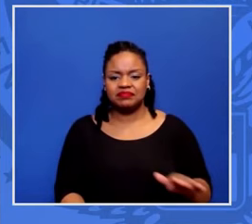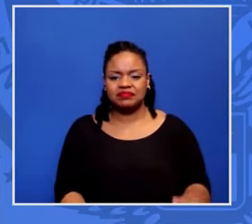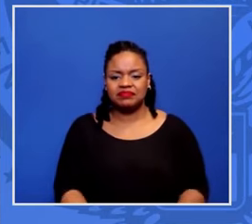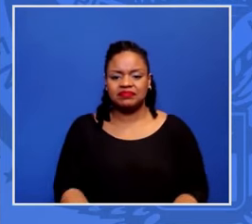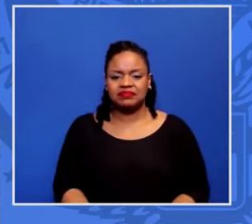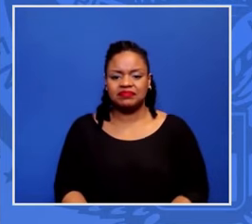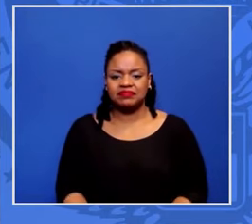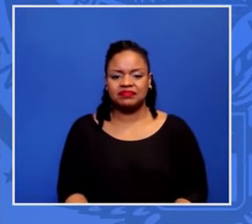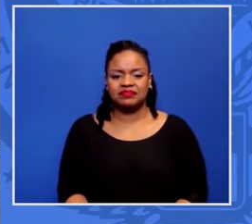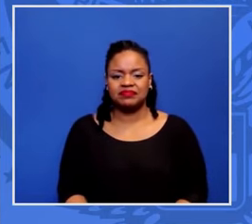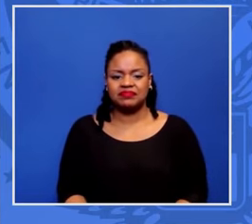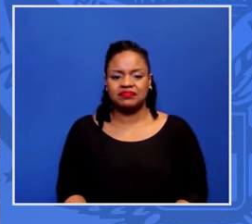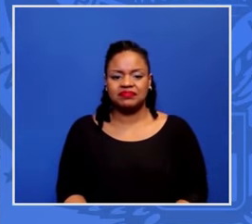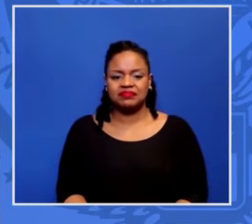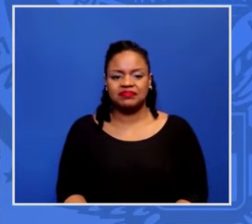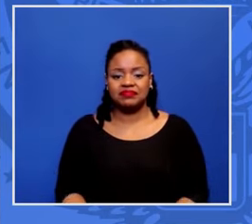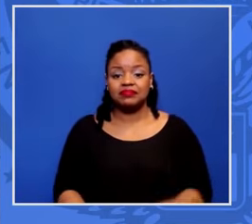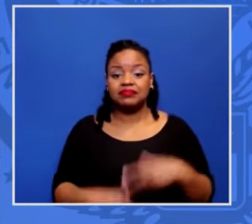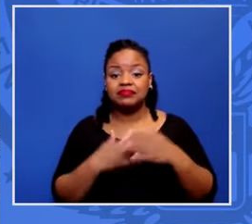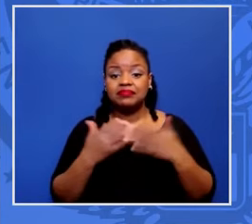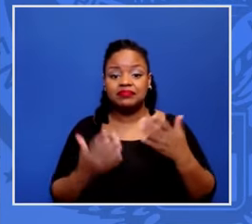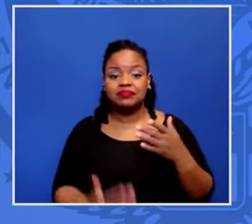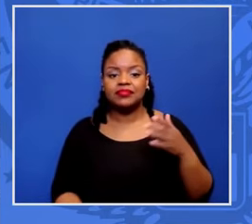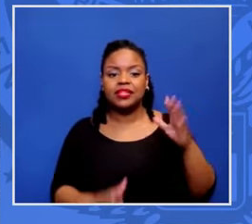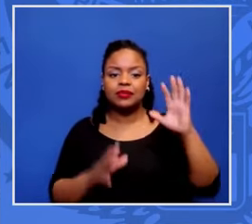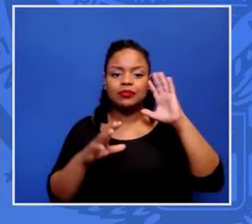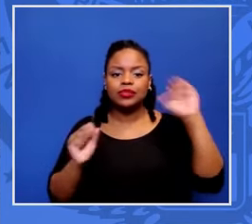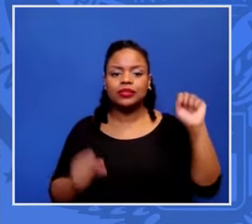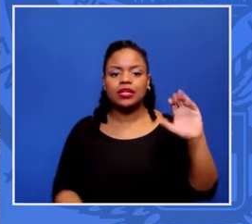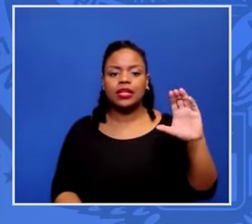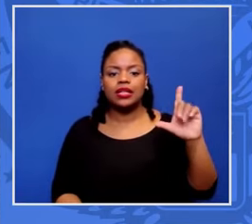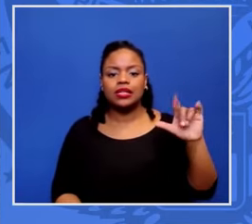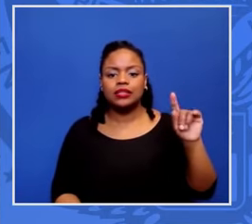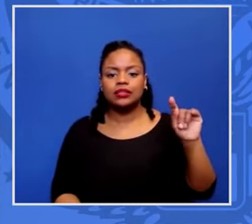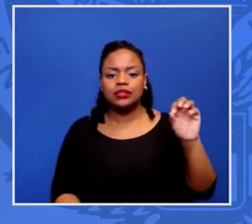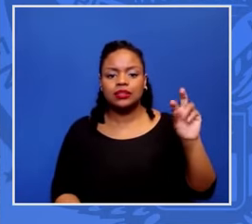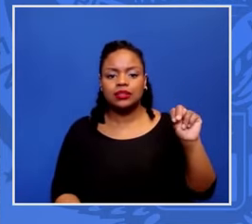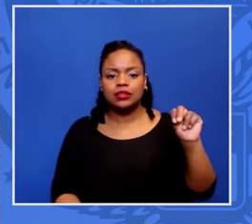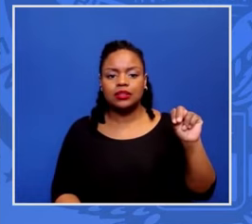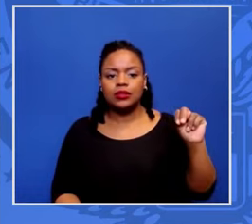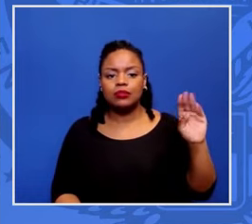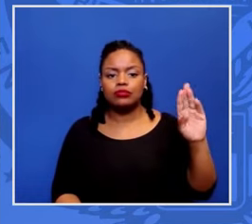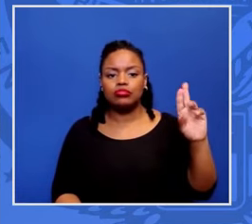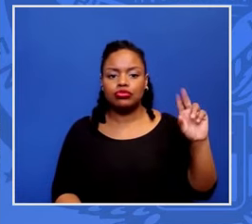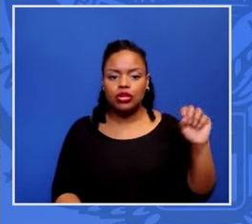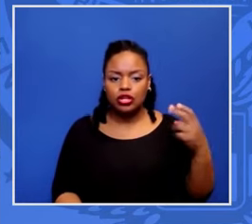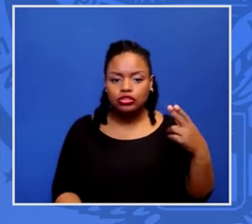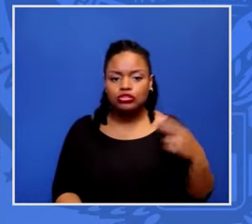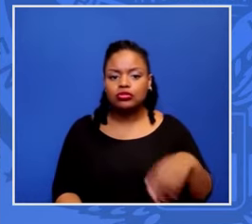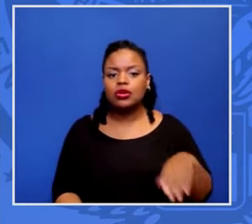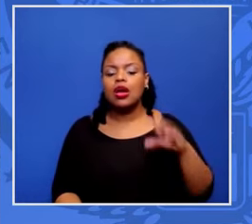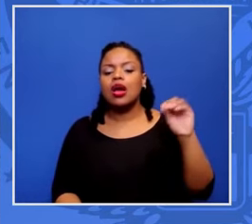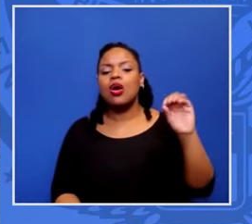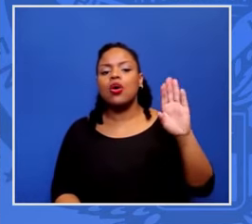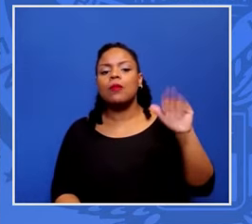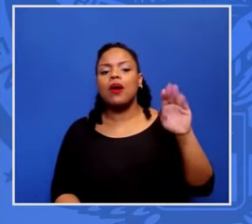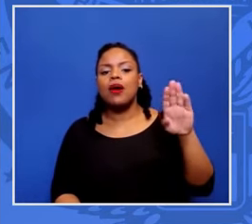Next, Presidents Clinton, Bush, and Obama, and we'll be inside the White House for our finale, Celebrating America.